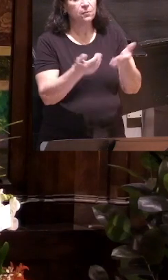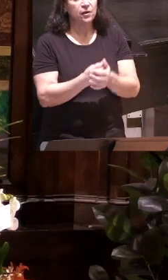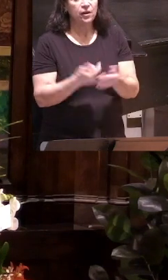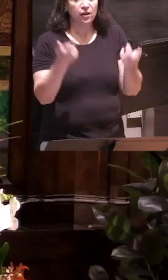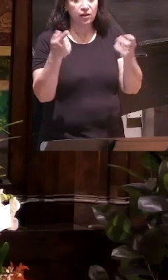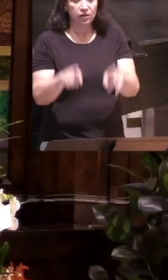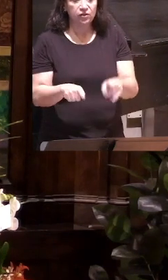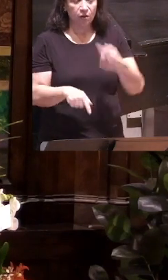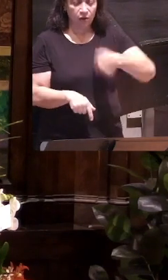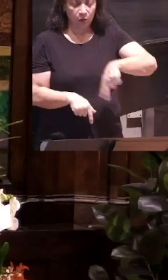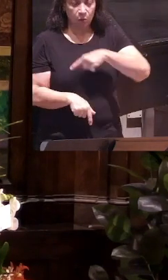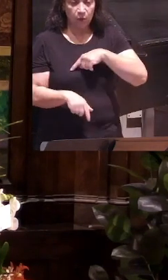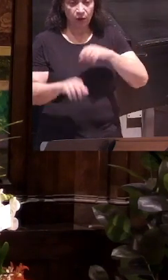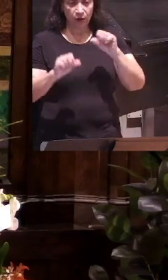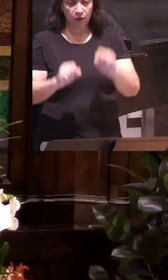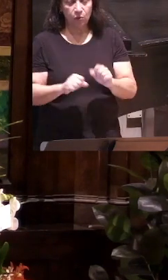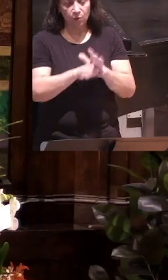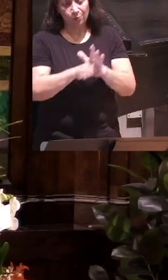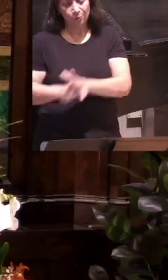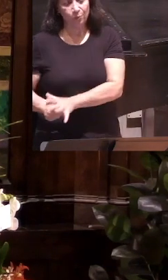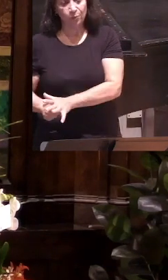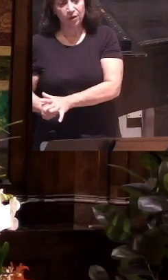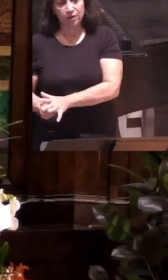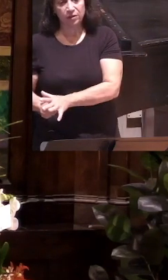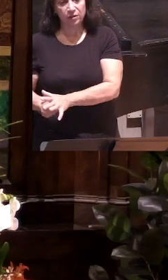that we would keep down.